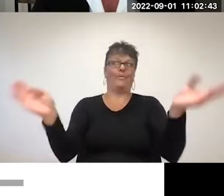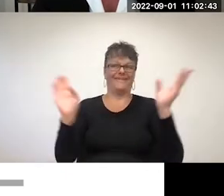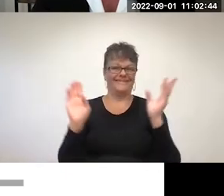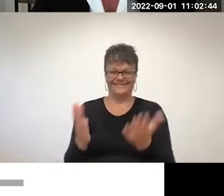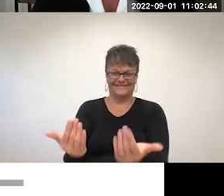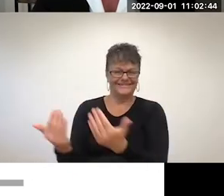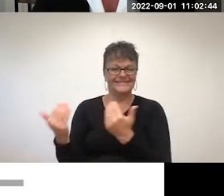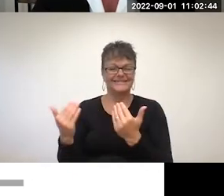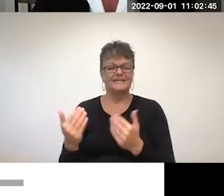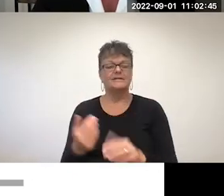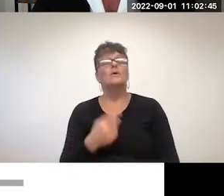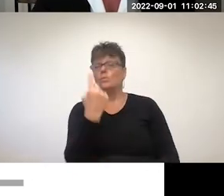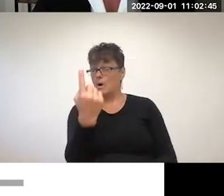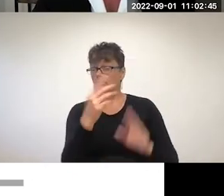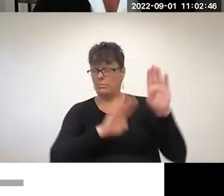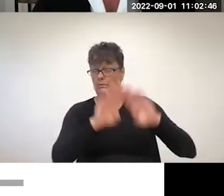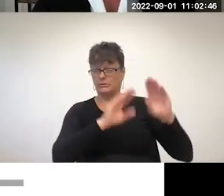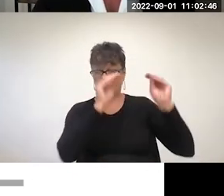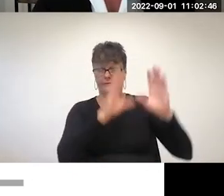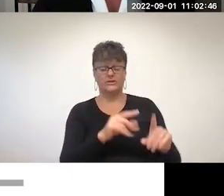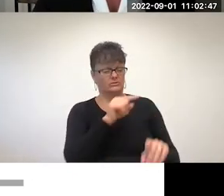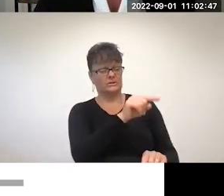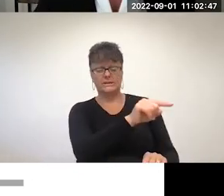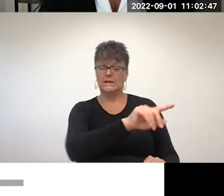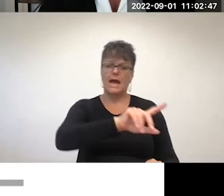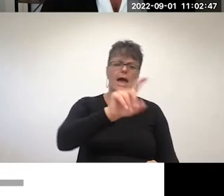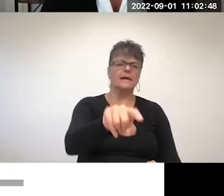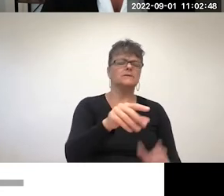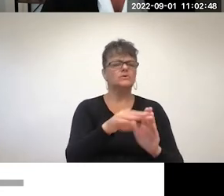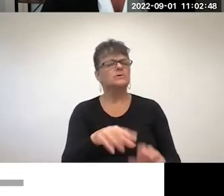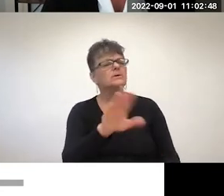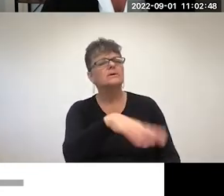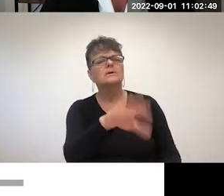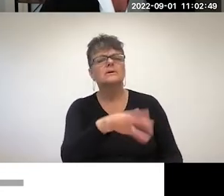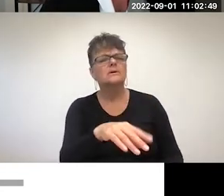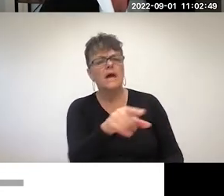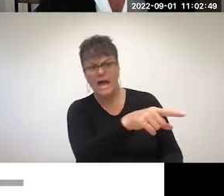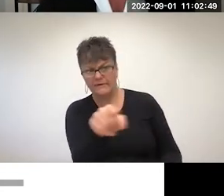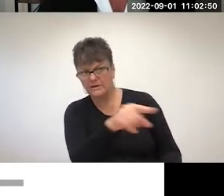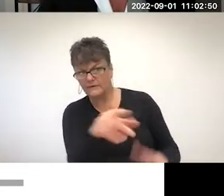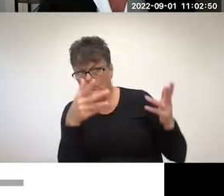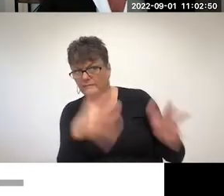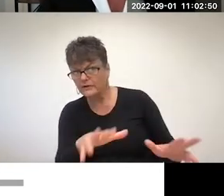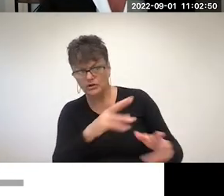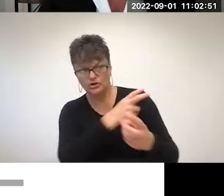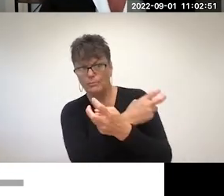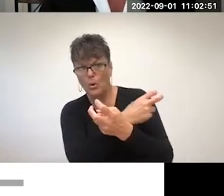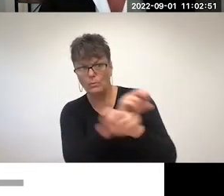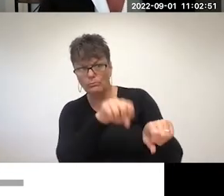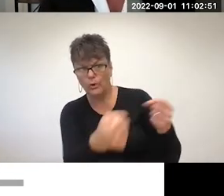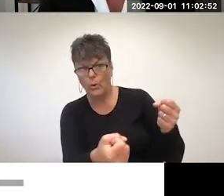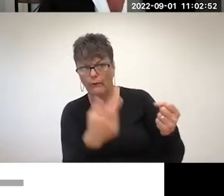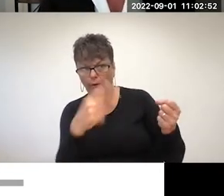I know a biology professor who asks their students, for example, has anybody here ever broken a bone? What was that like? And